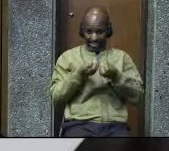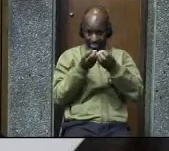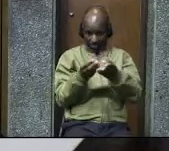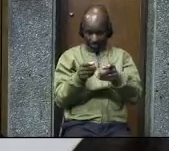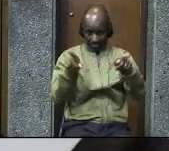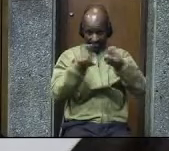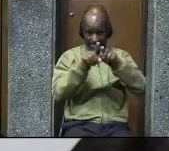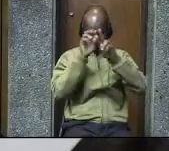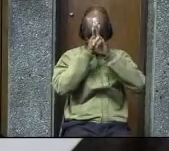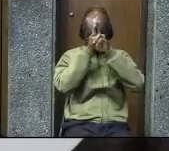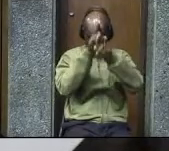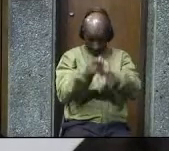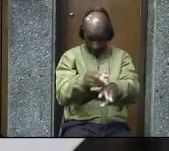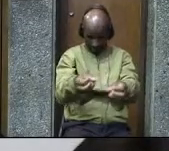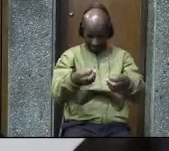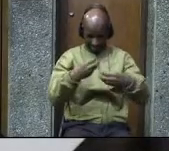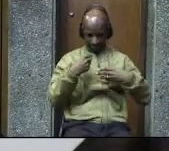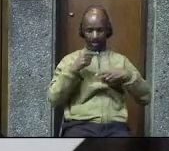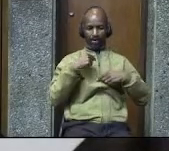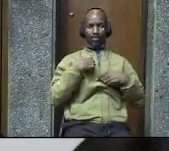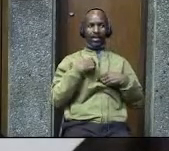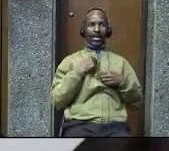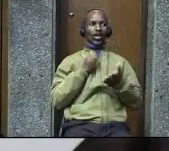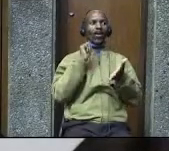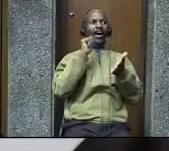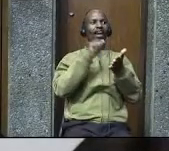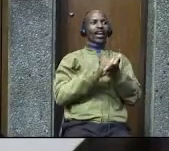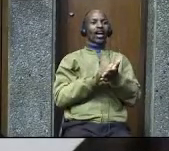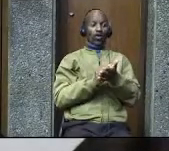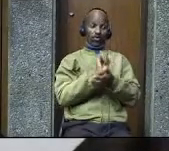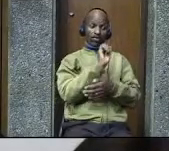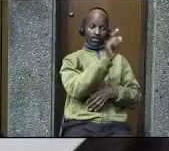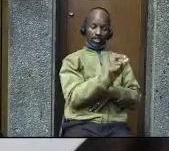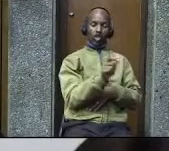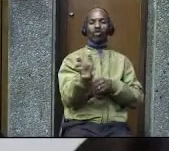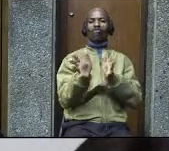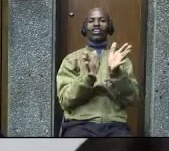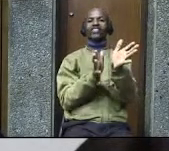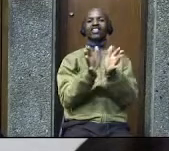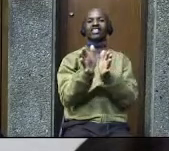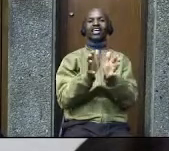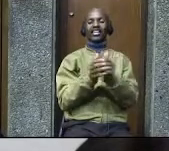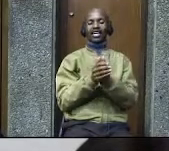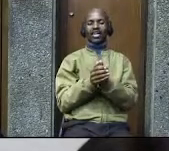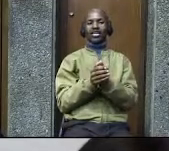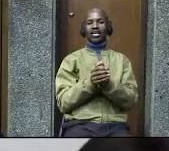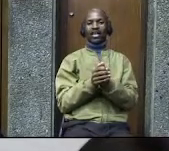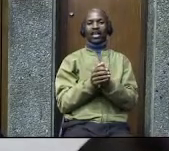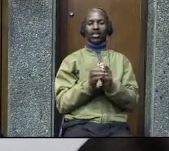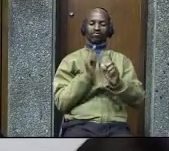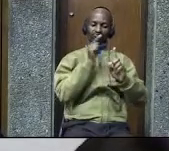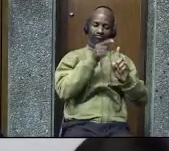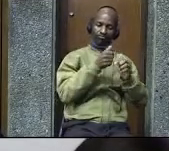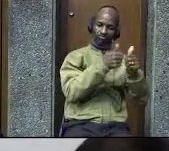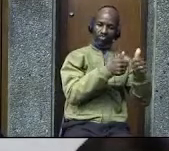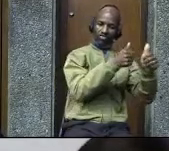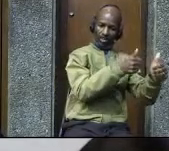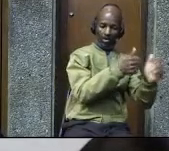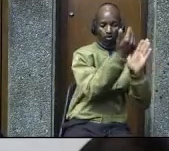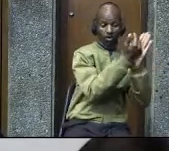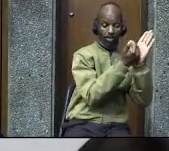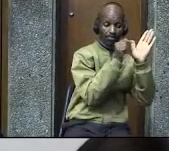respect that you have given me, and you allow her to facilitate and direct the next part of the